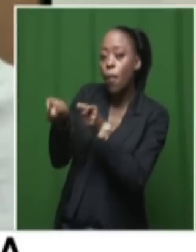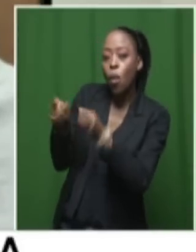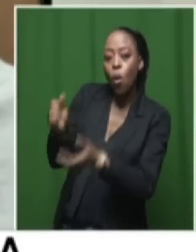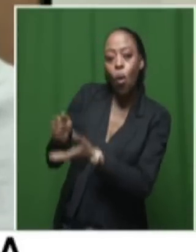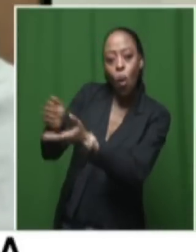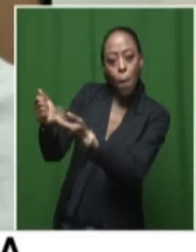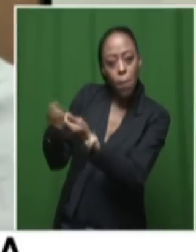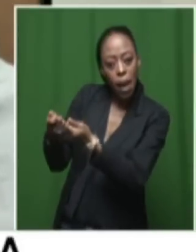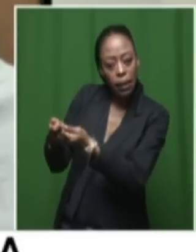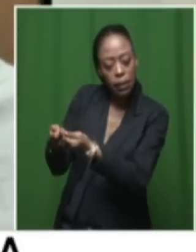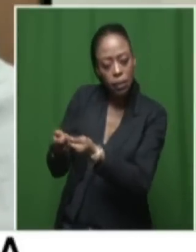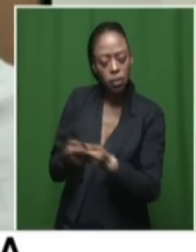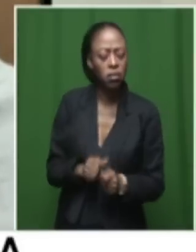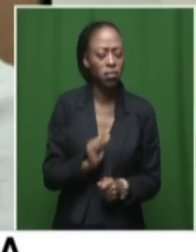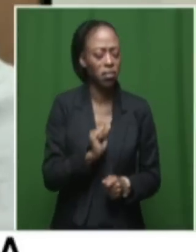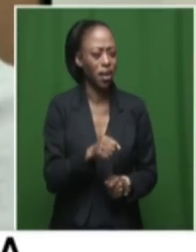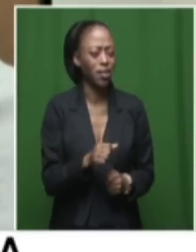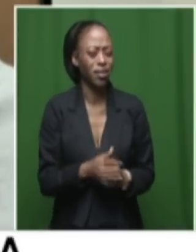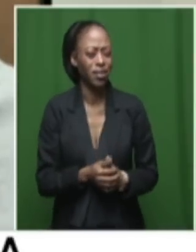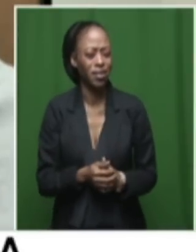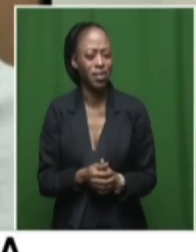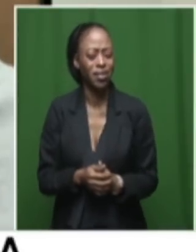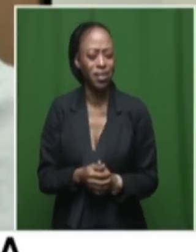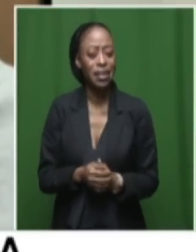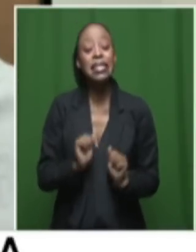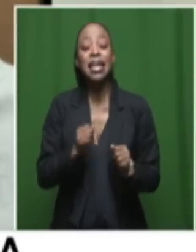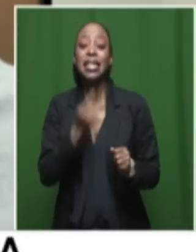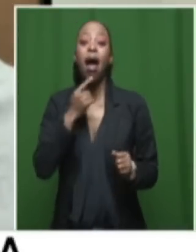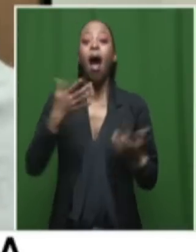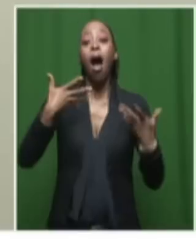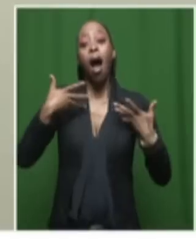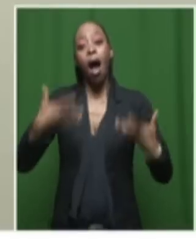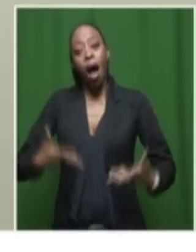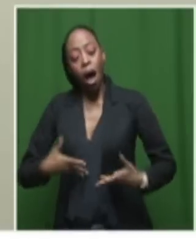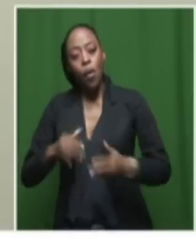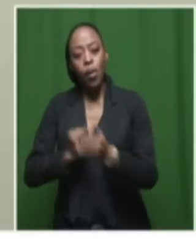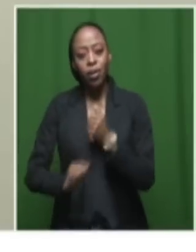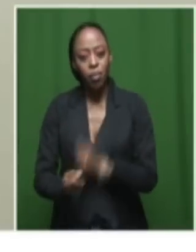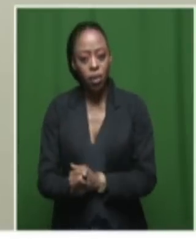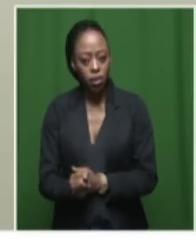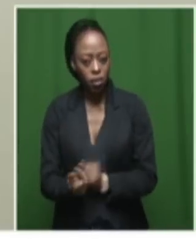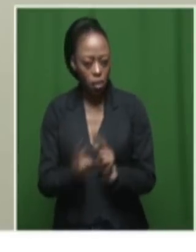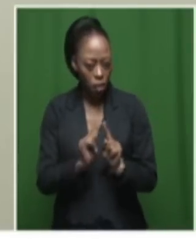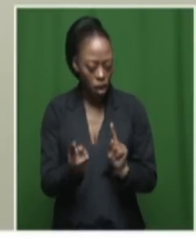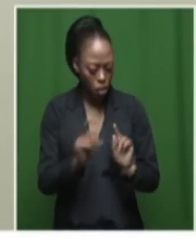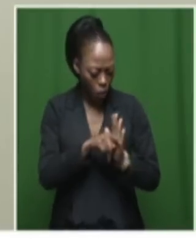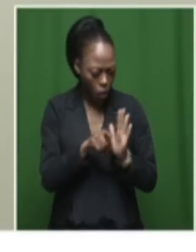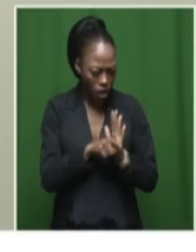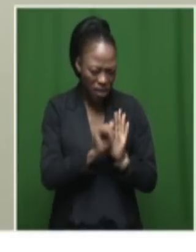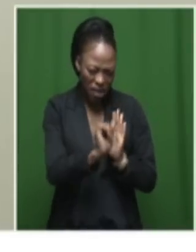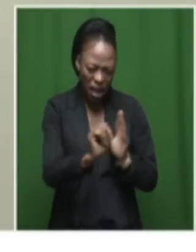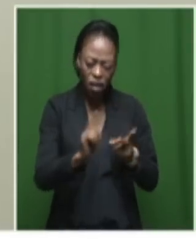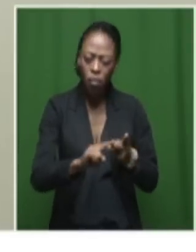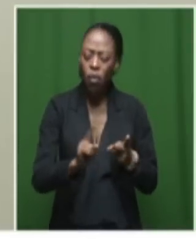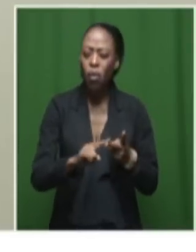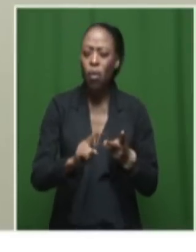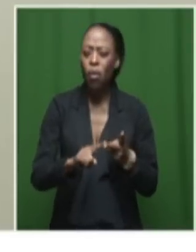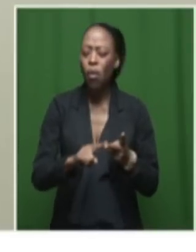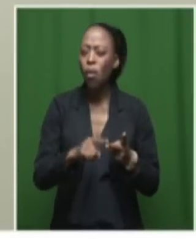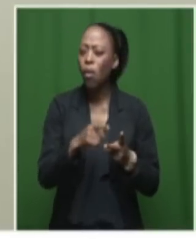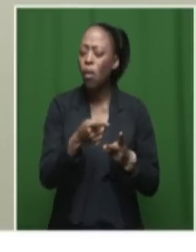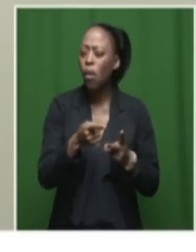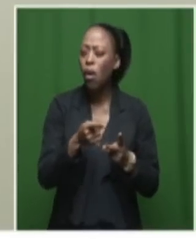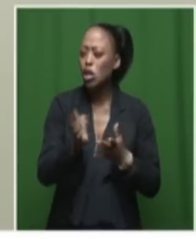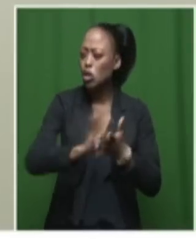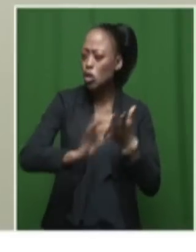think that, as I say, they project themselves as independent. But when you look at their editorial policy, when you look at the line that they push in, I